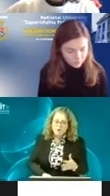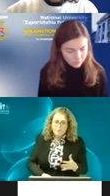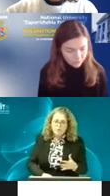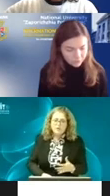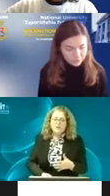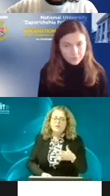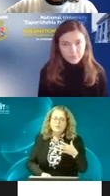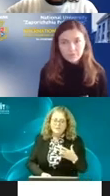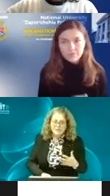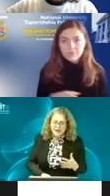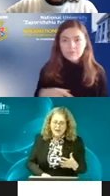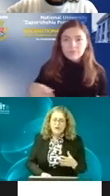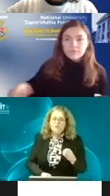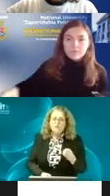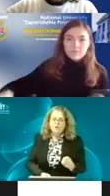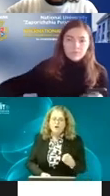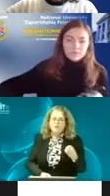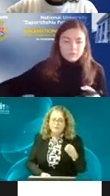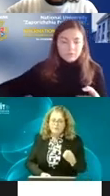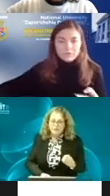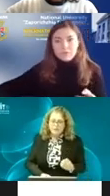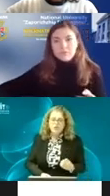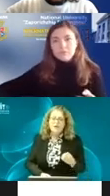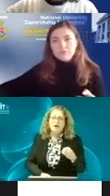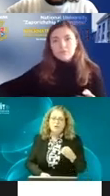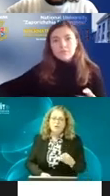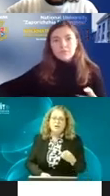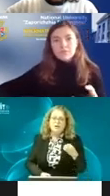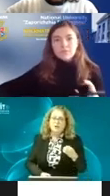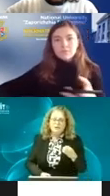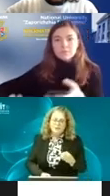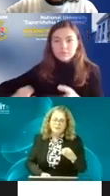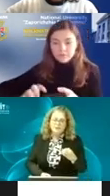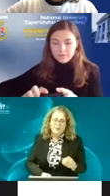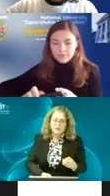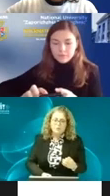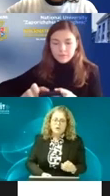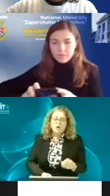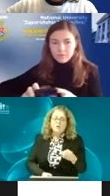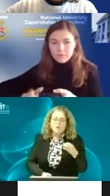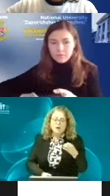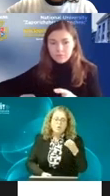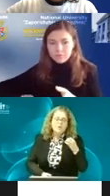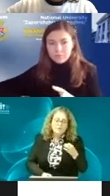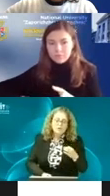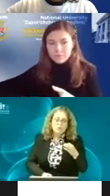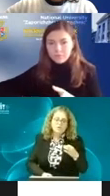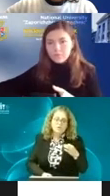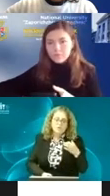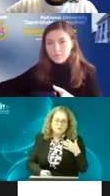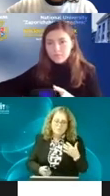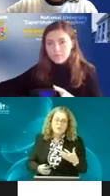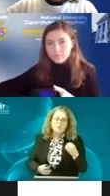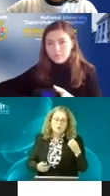a robot that was designed for a children on the autistic spectrum, which who did not want